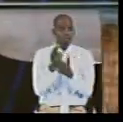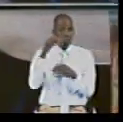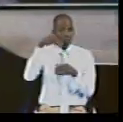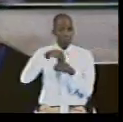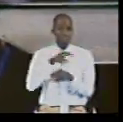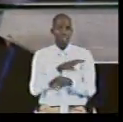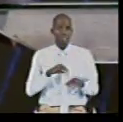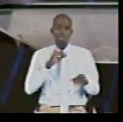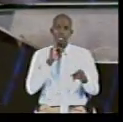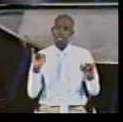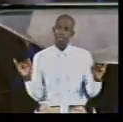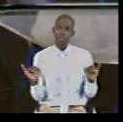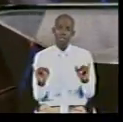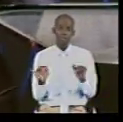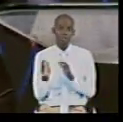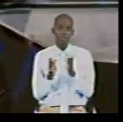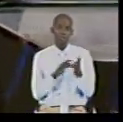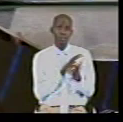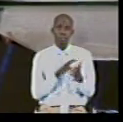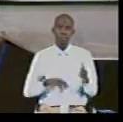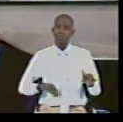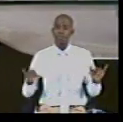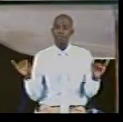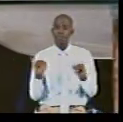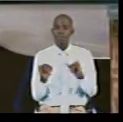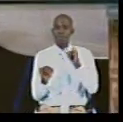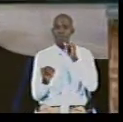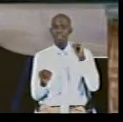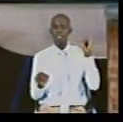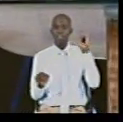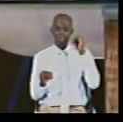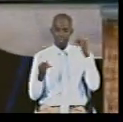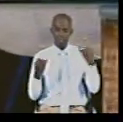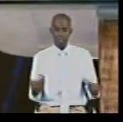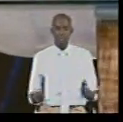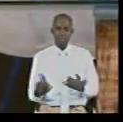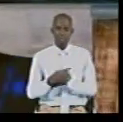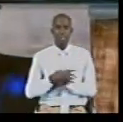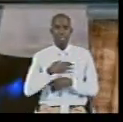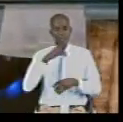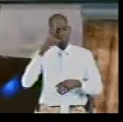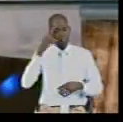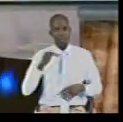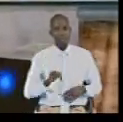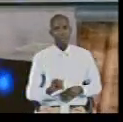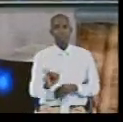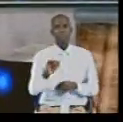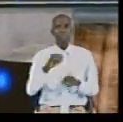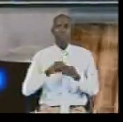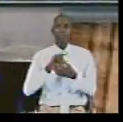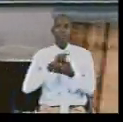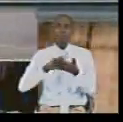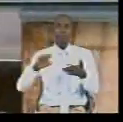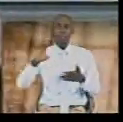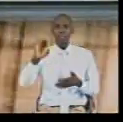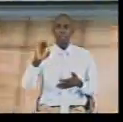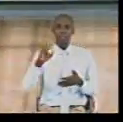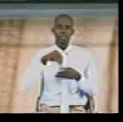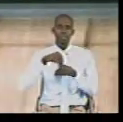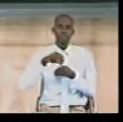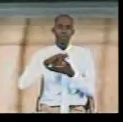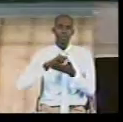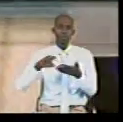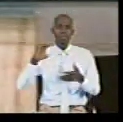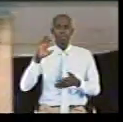Jesus Christ, the same yesterday and today and forever. Look at verse 9. In verse 9 it